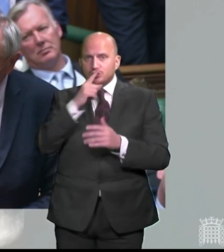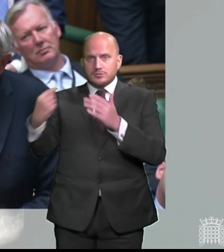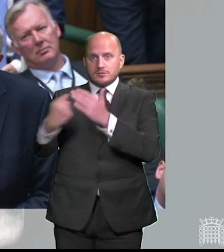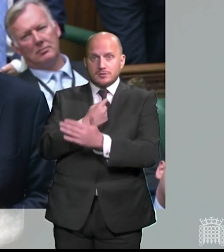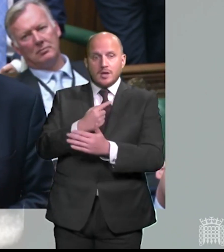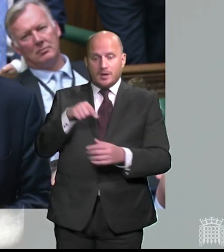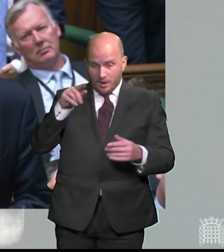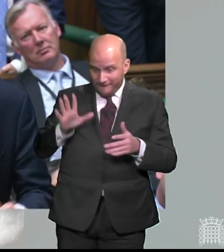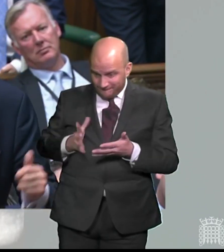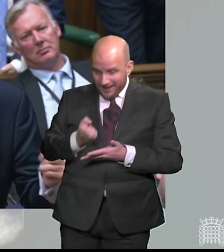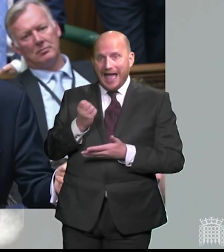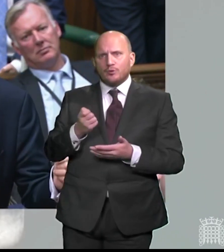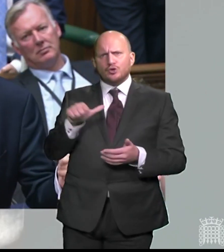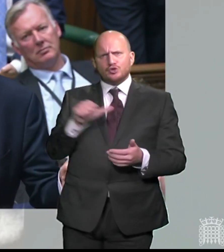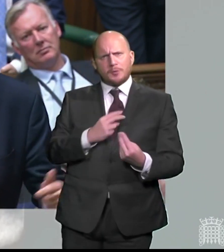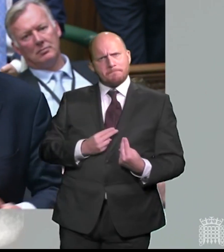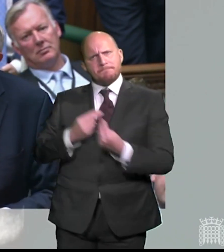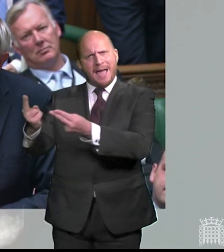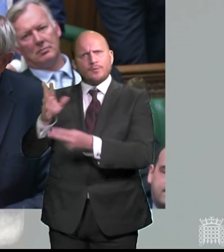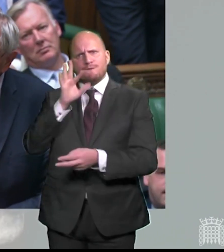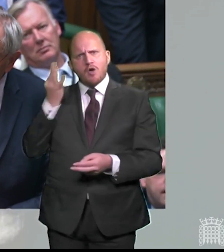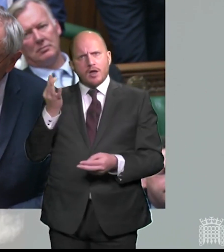delighted to go to the North Pole with him.